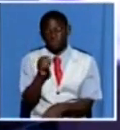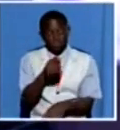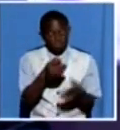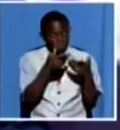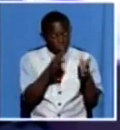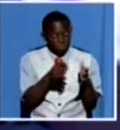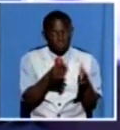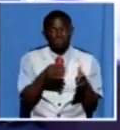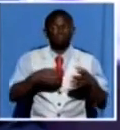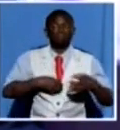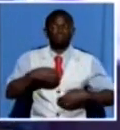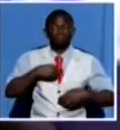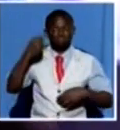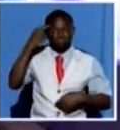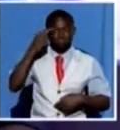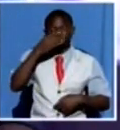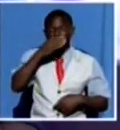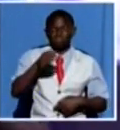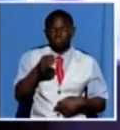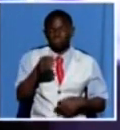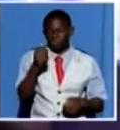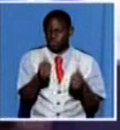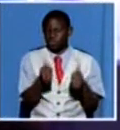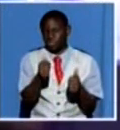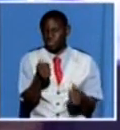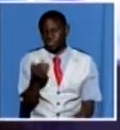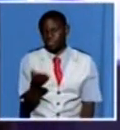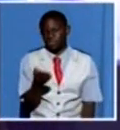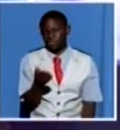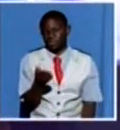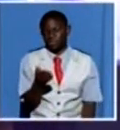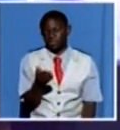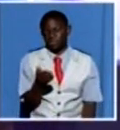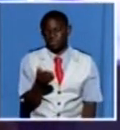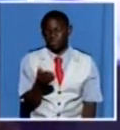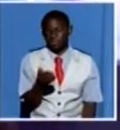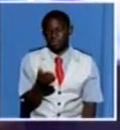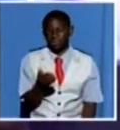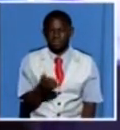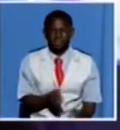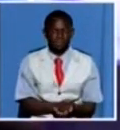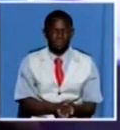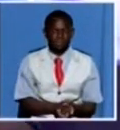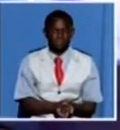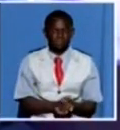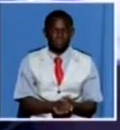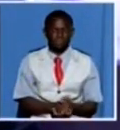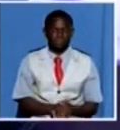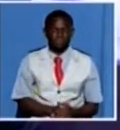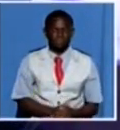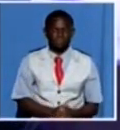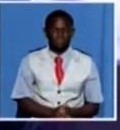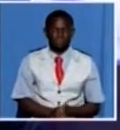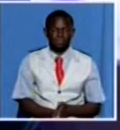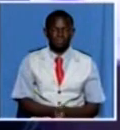And that's where you begin questioning. Is it that until the business is given to you, if it is not given to you, then it's a corrupt deal,